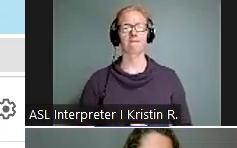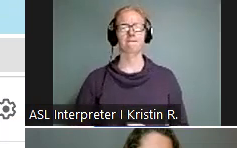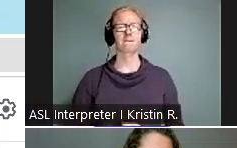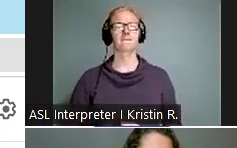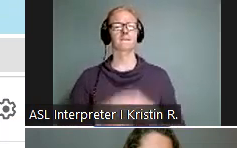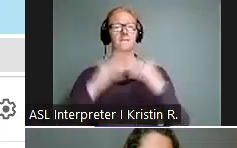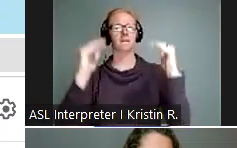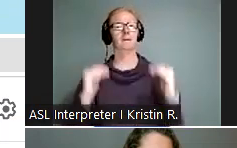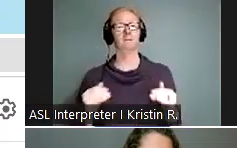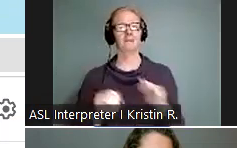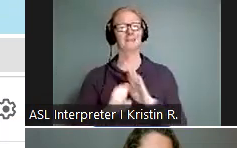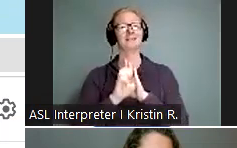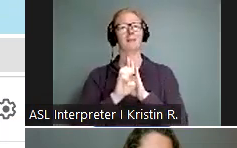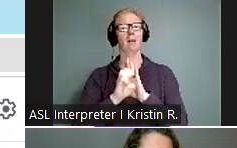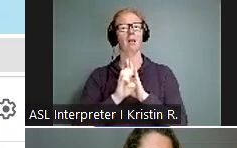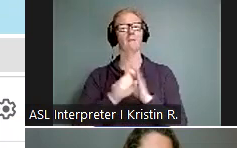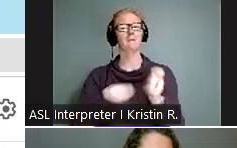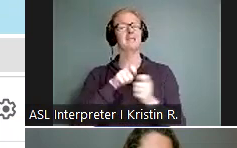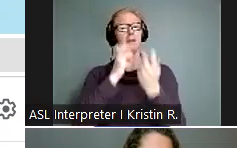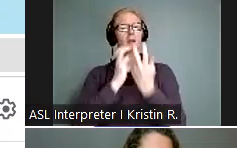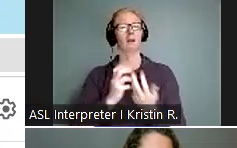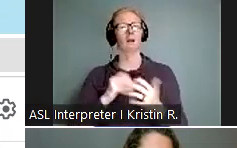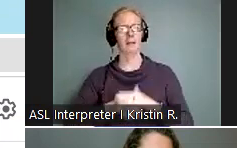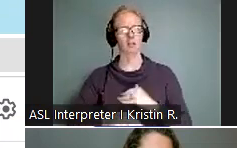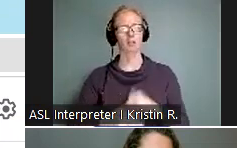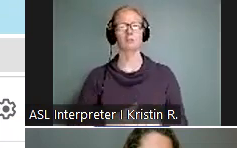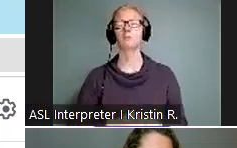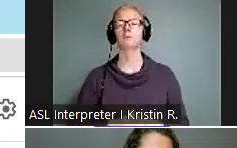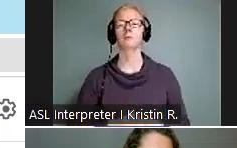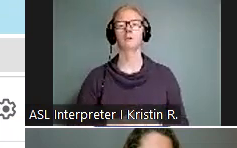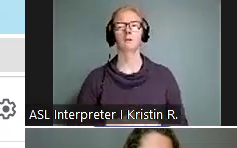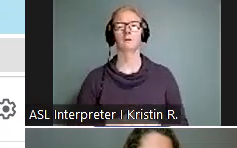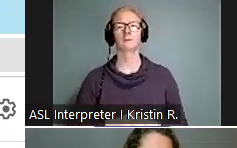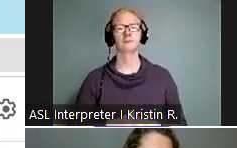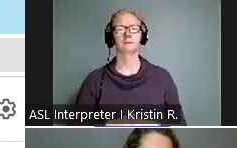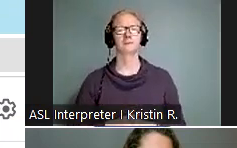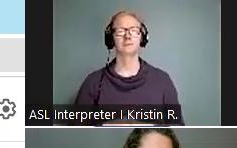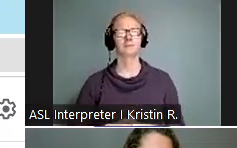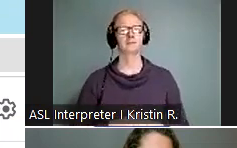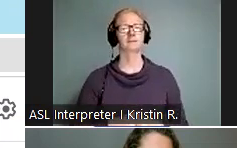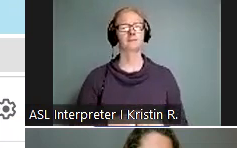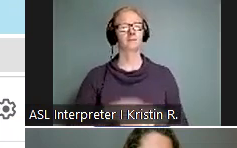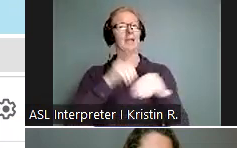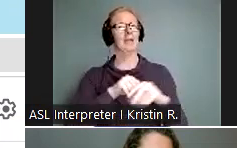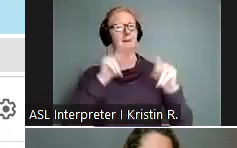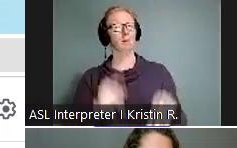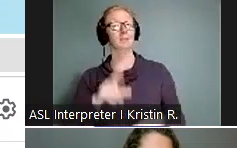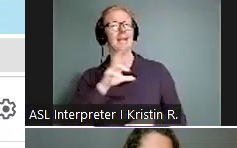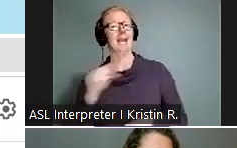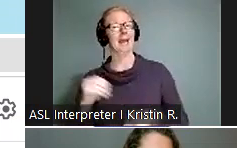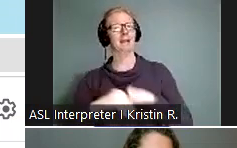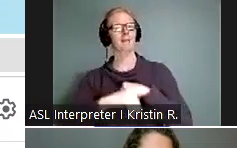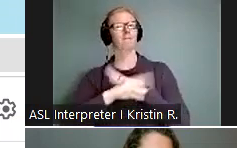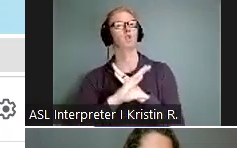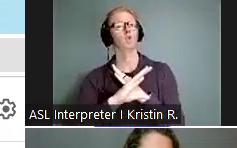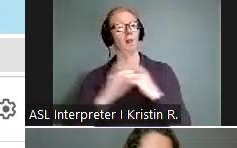Moving on down here, this is where we list some specific examples of accommodations for both in-person and virtual